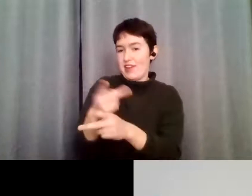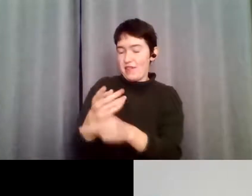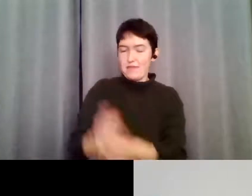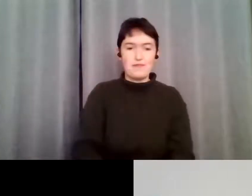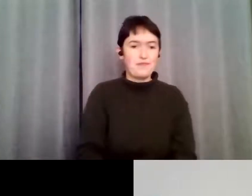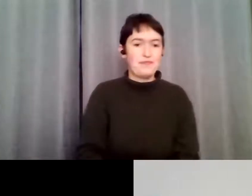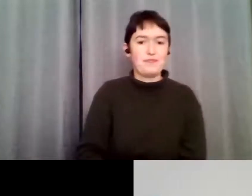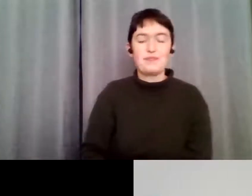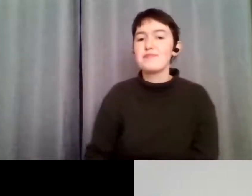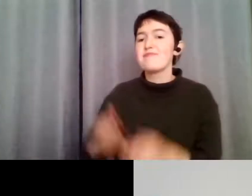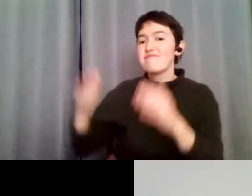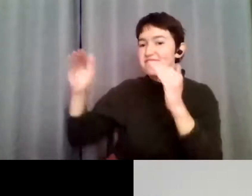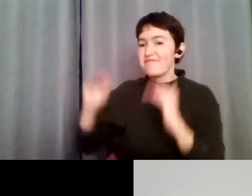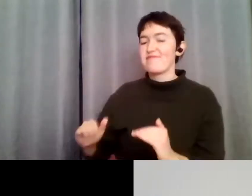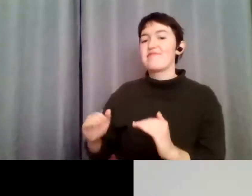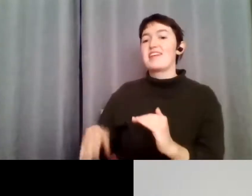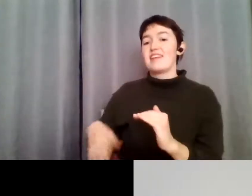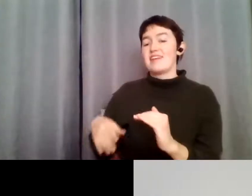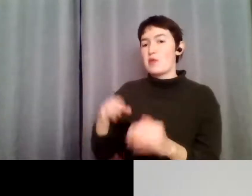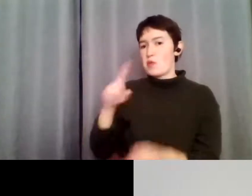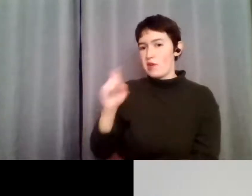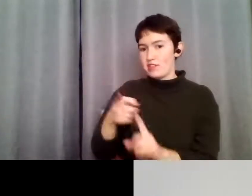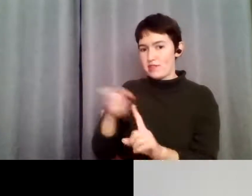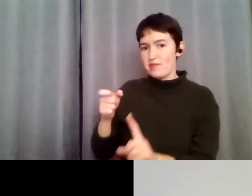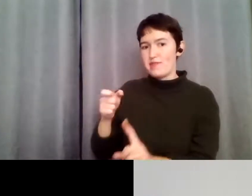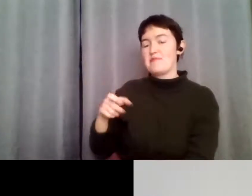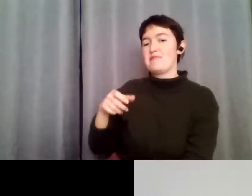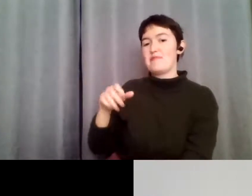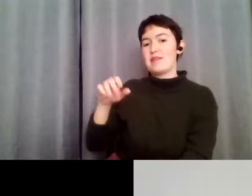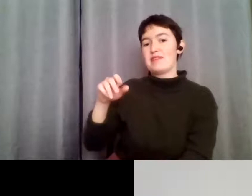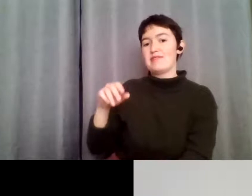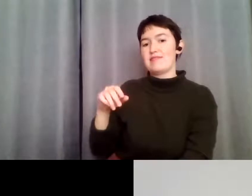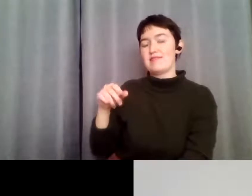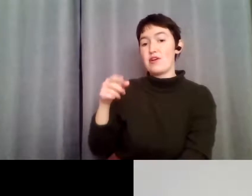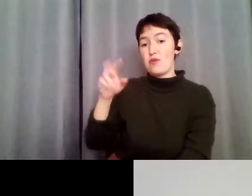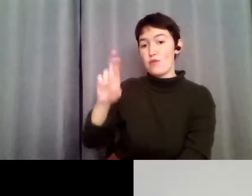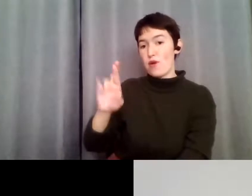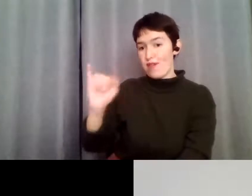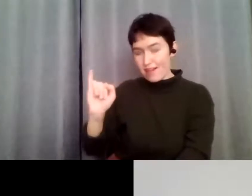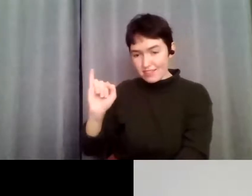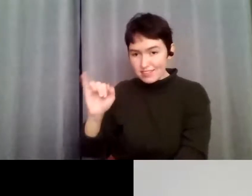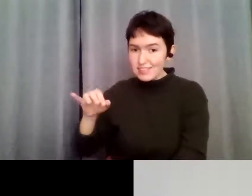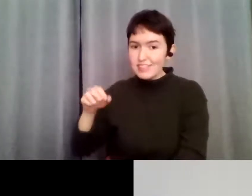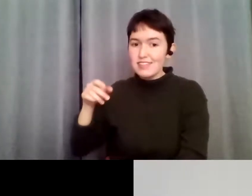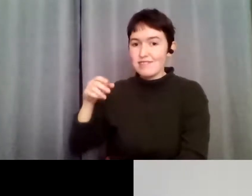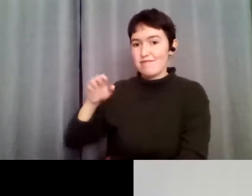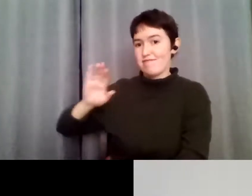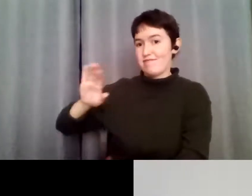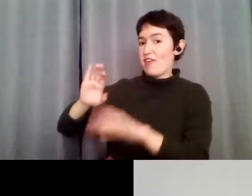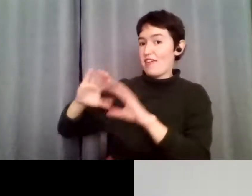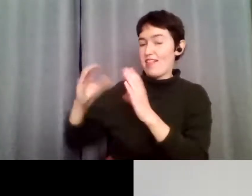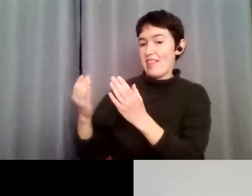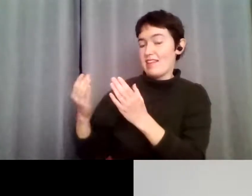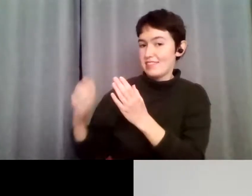in Pawtucket, Rhode Island. Shout out Rhode Island. Did you know that Rhode Island has the biggest squid fishery on the East